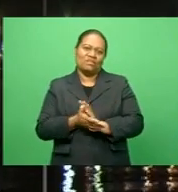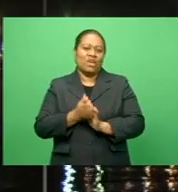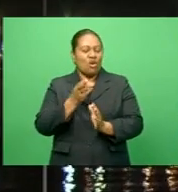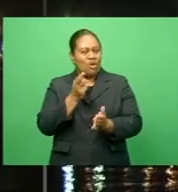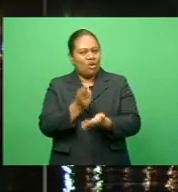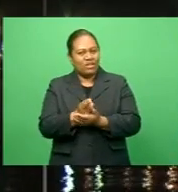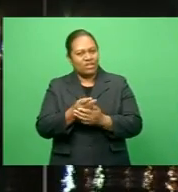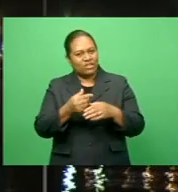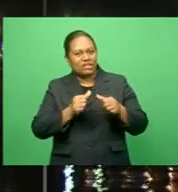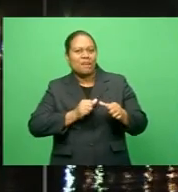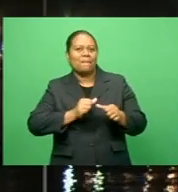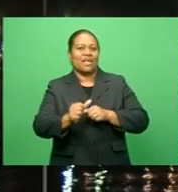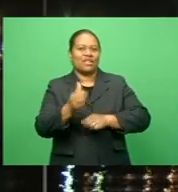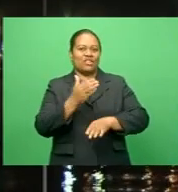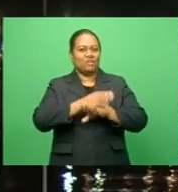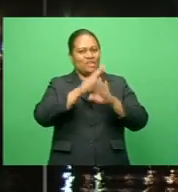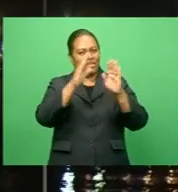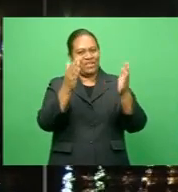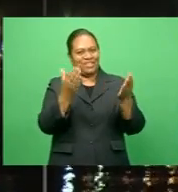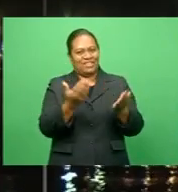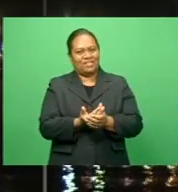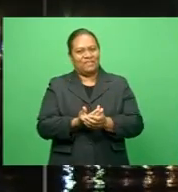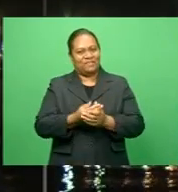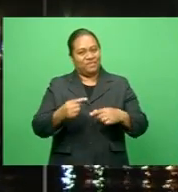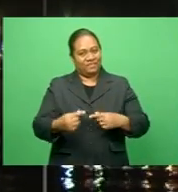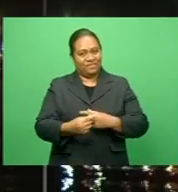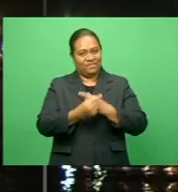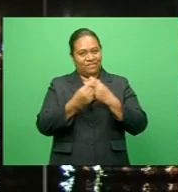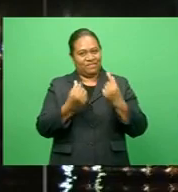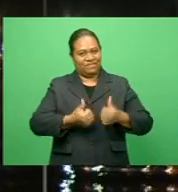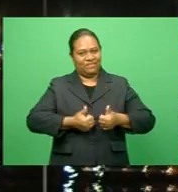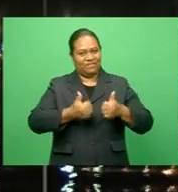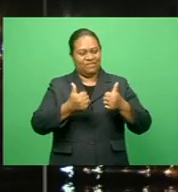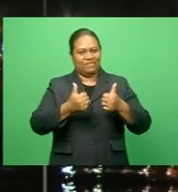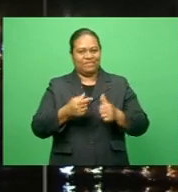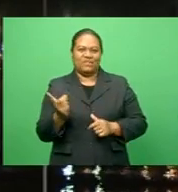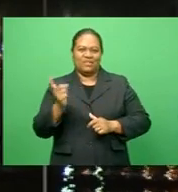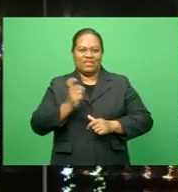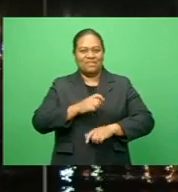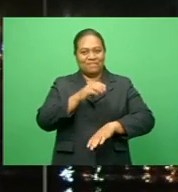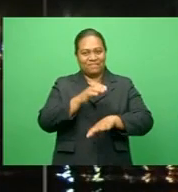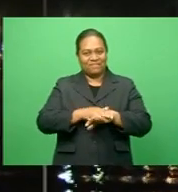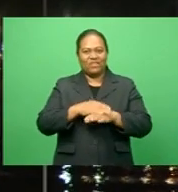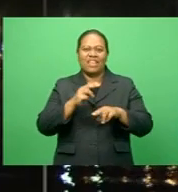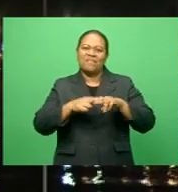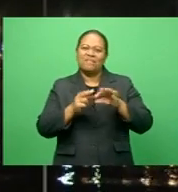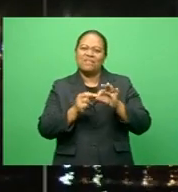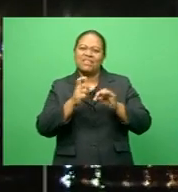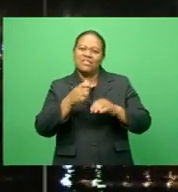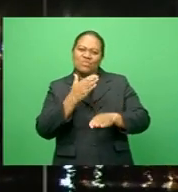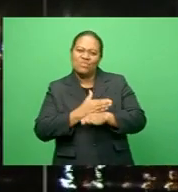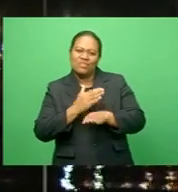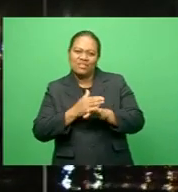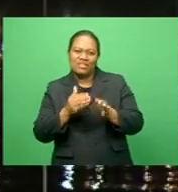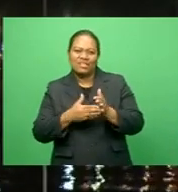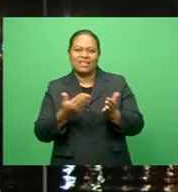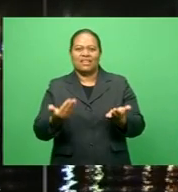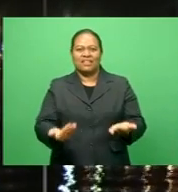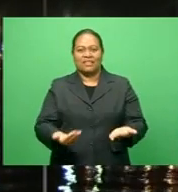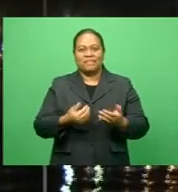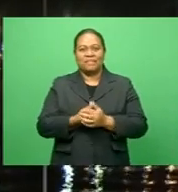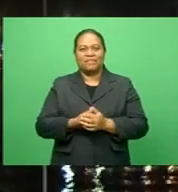think is the best job in the world. It's been a great privilege being in the anchor chair for FBC News since its inception